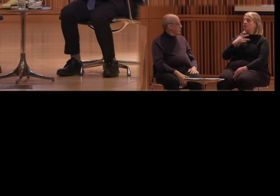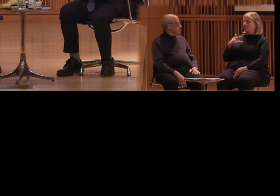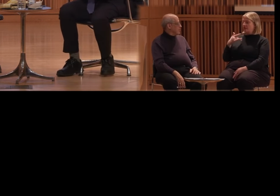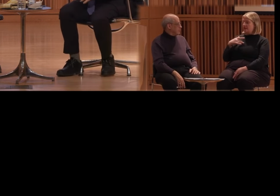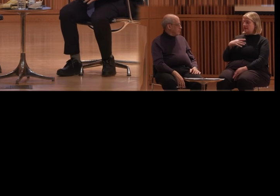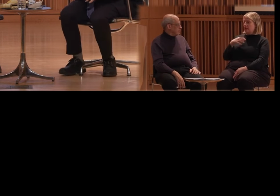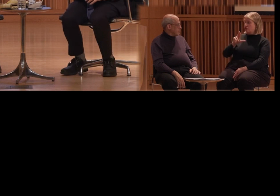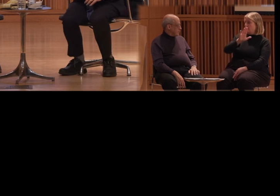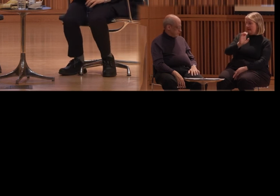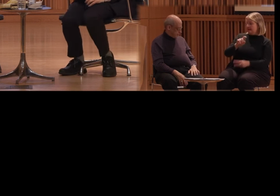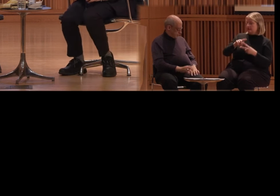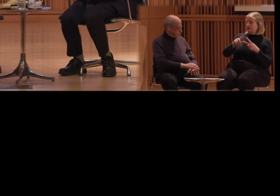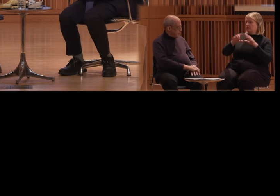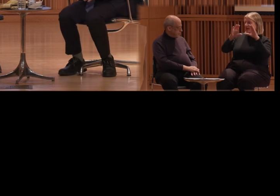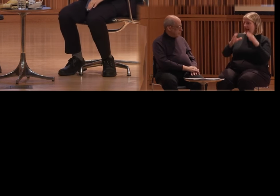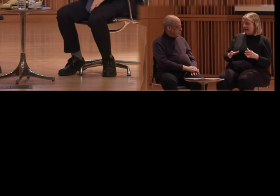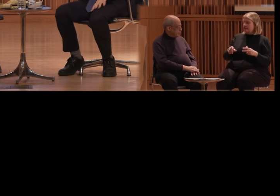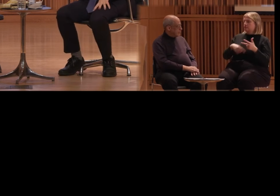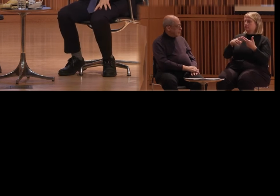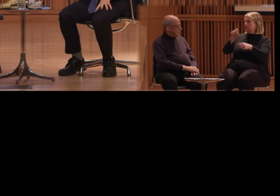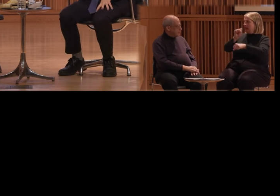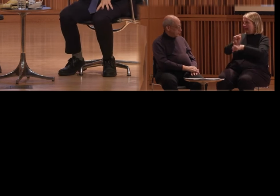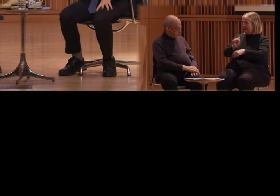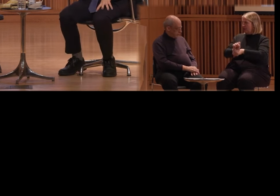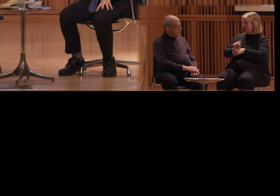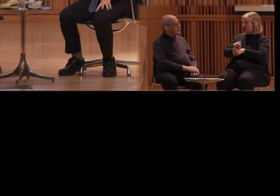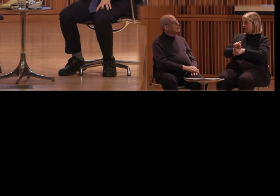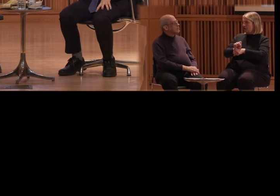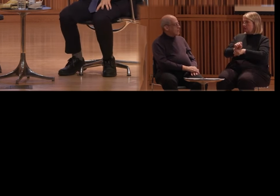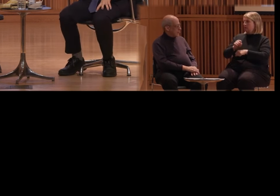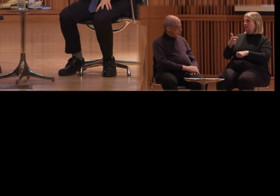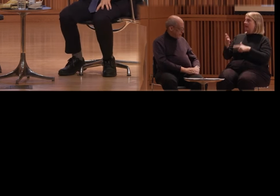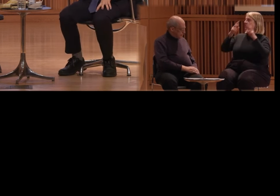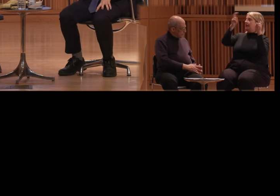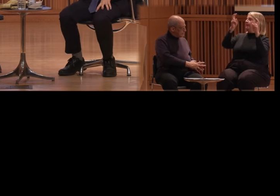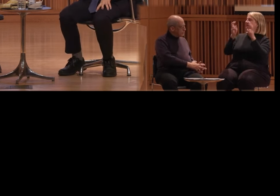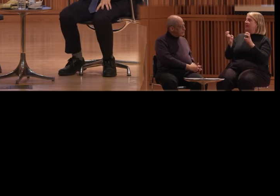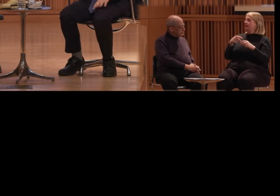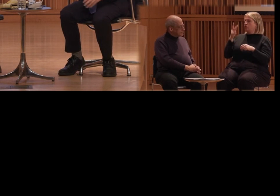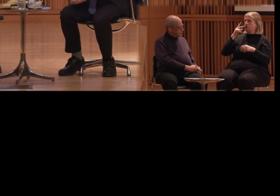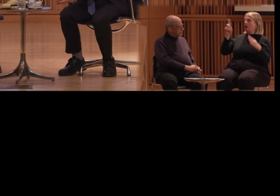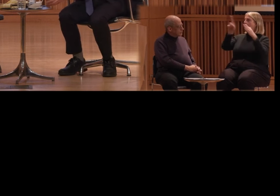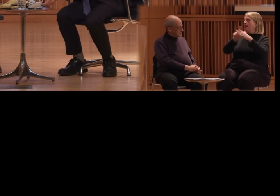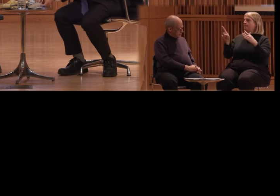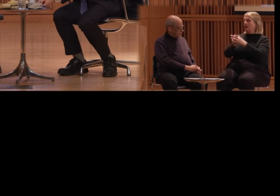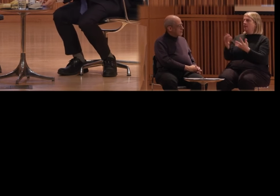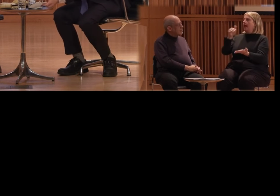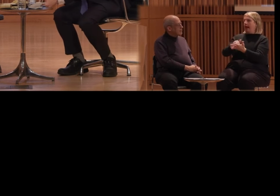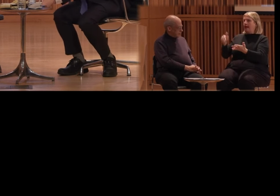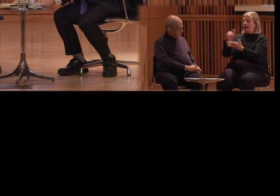class together and labor are two of the big themes that you saw coming up again and